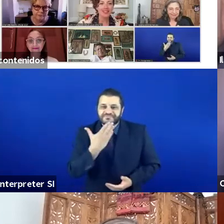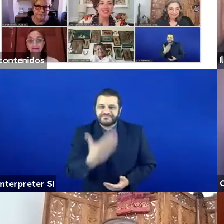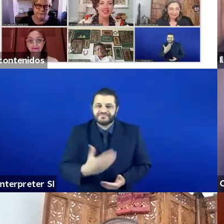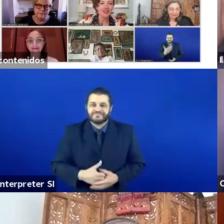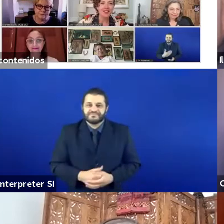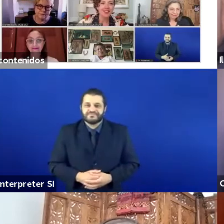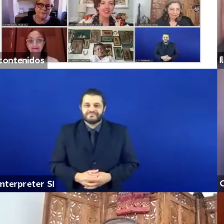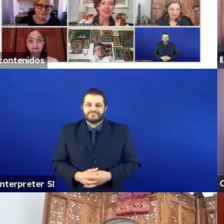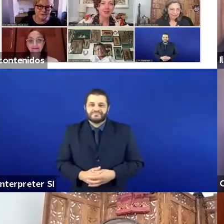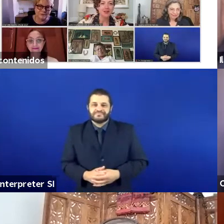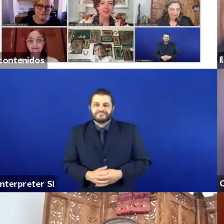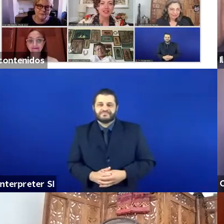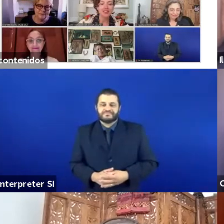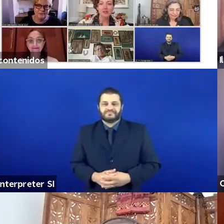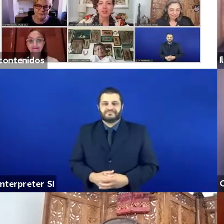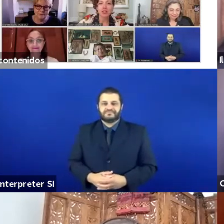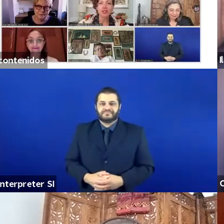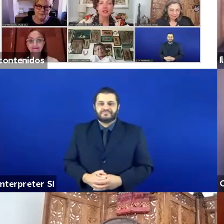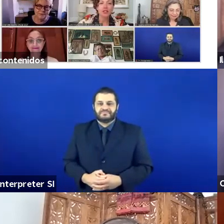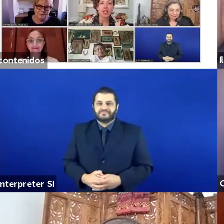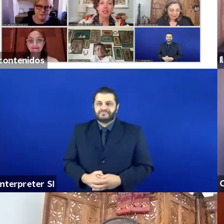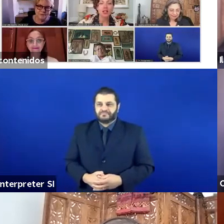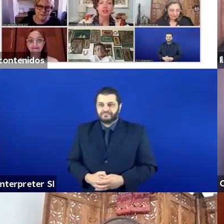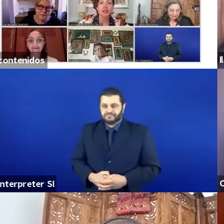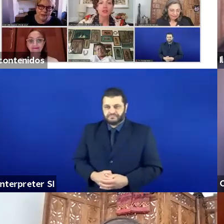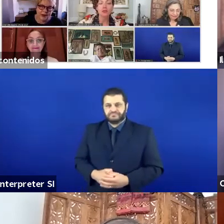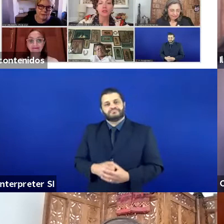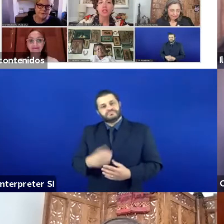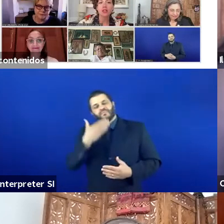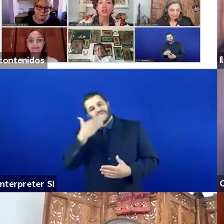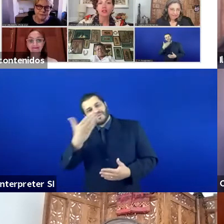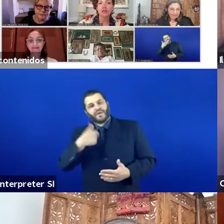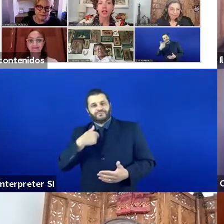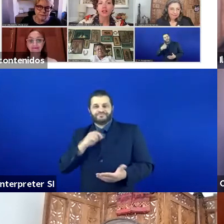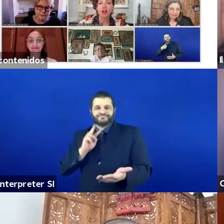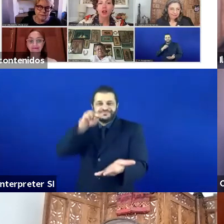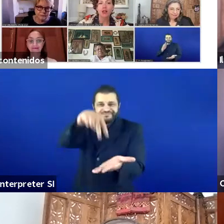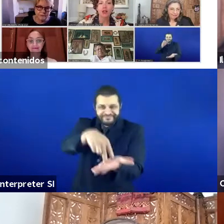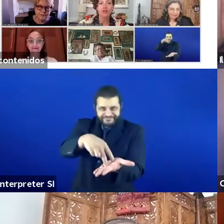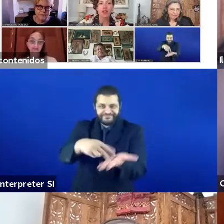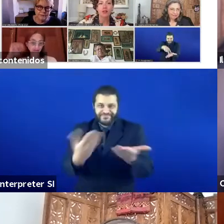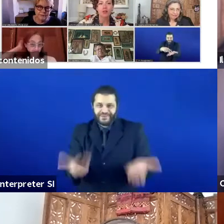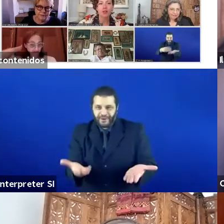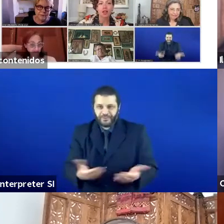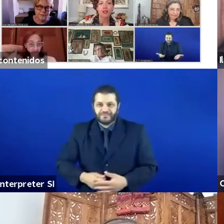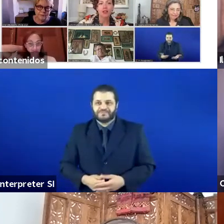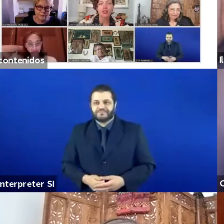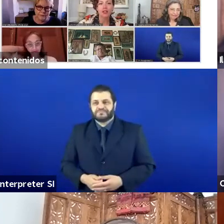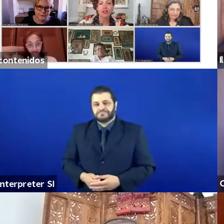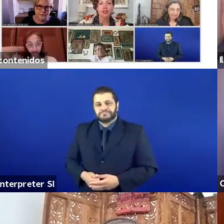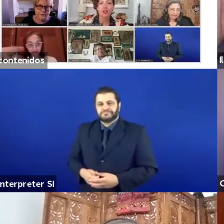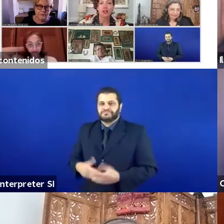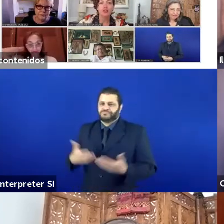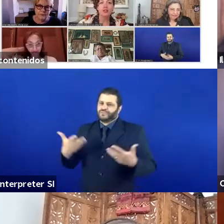co-sign everything that the previous two speakers have said, and just particularly reflect on the fact that we are gathered